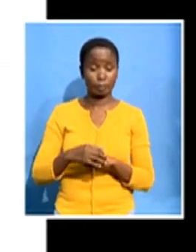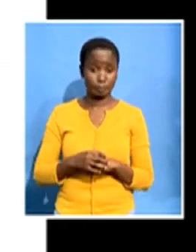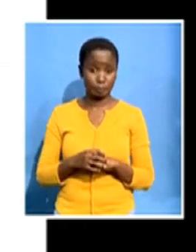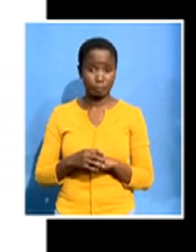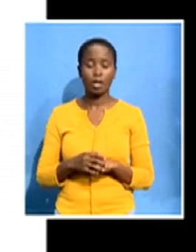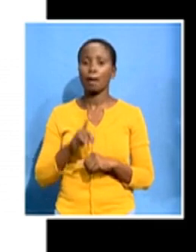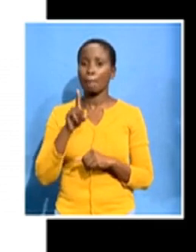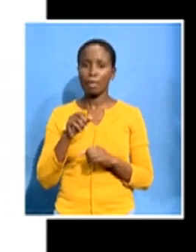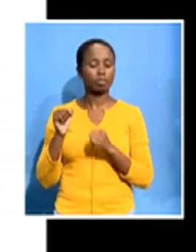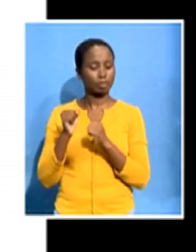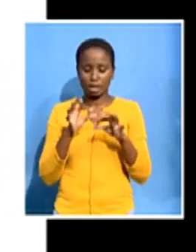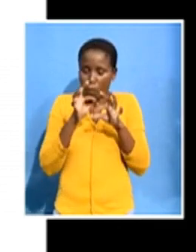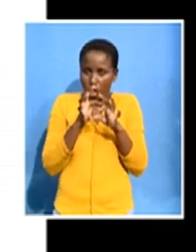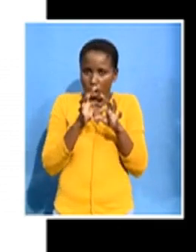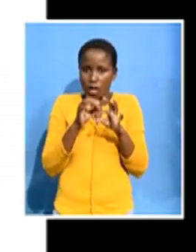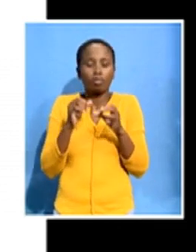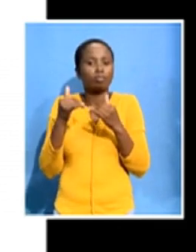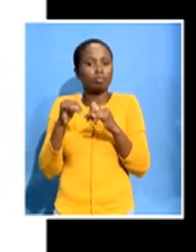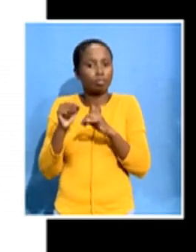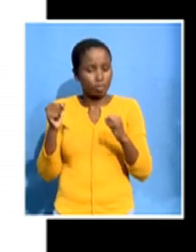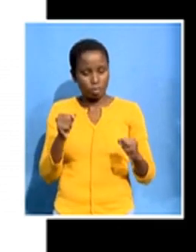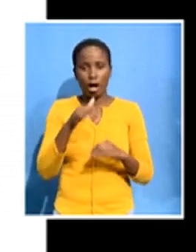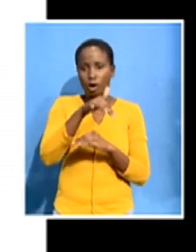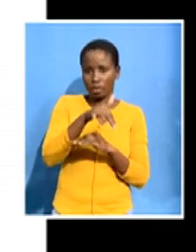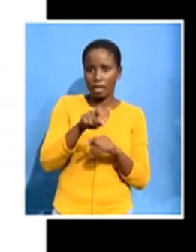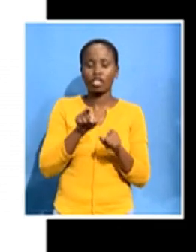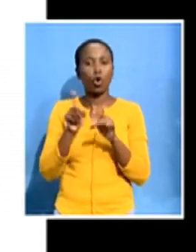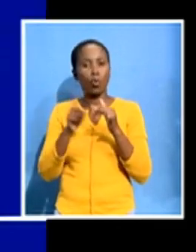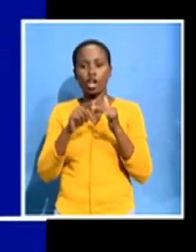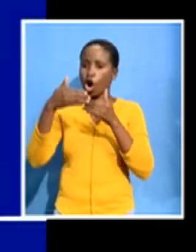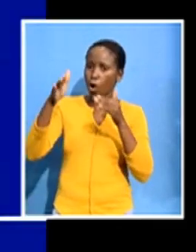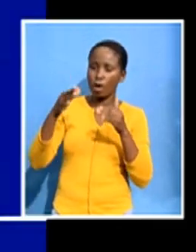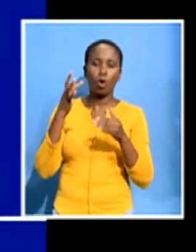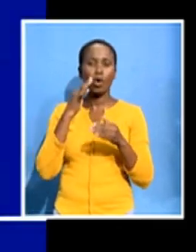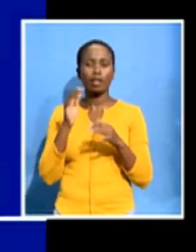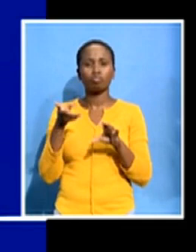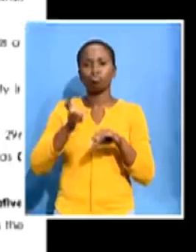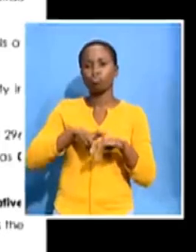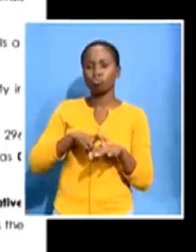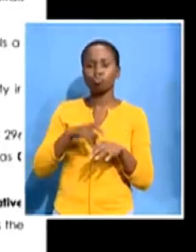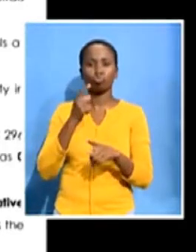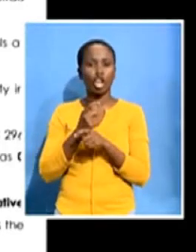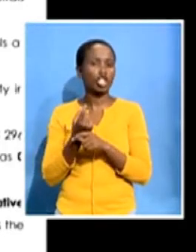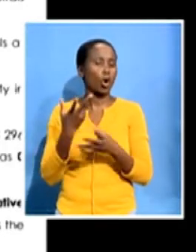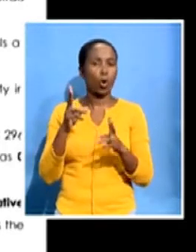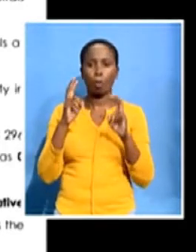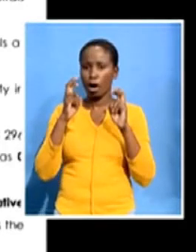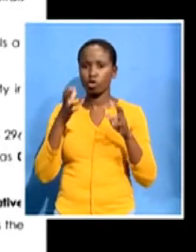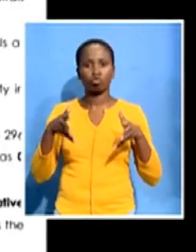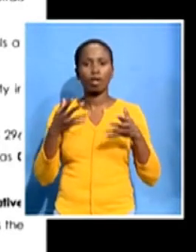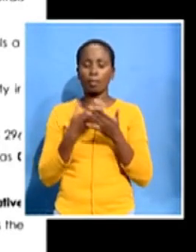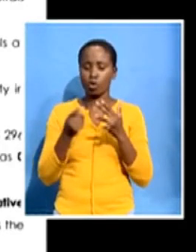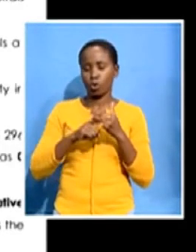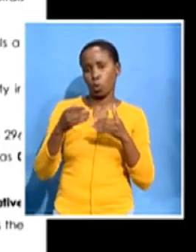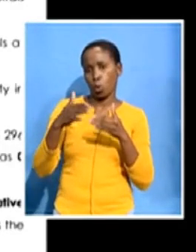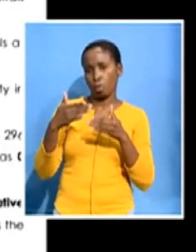open windows, especially on public transport as well, and skip the crowds if at all possible. The health platform response today, we